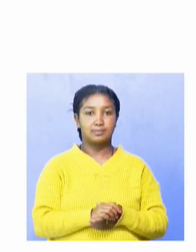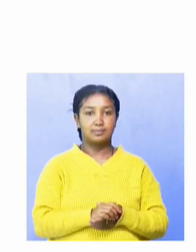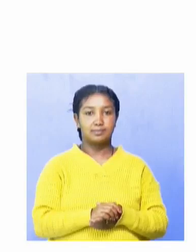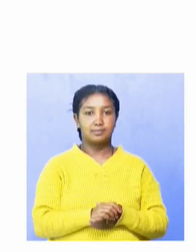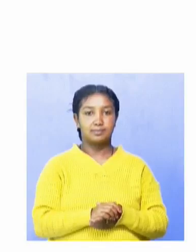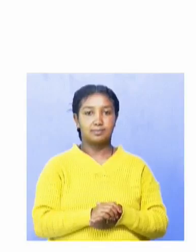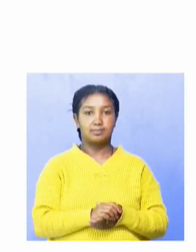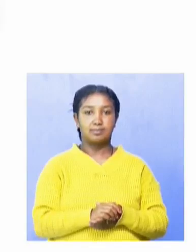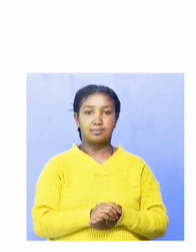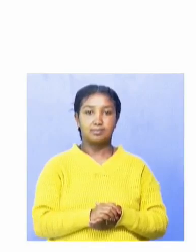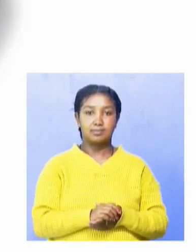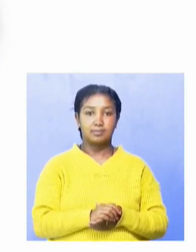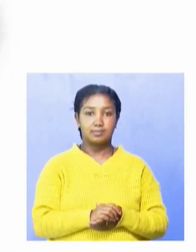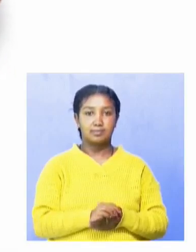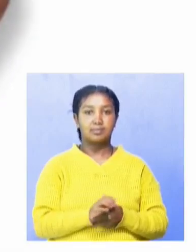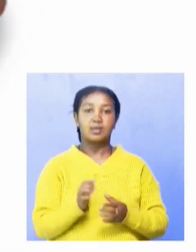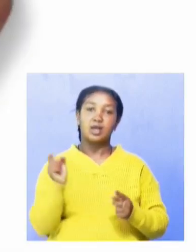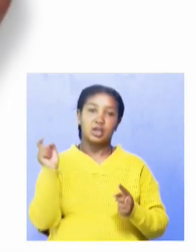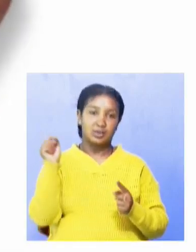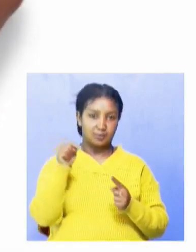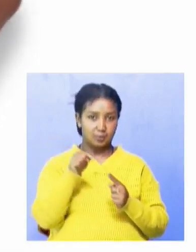into